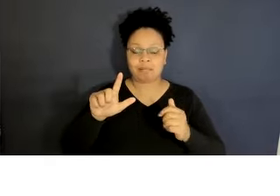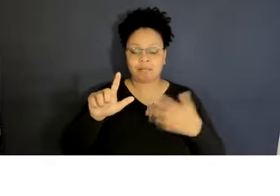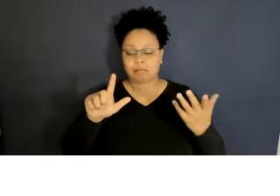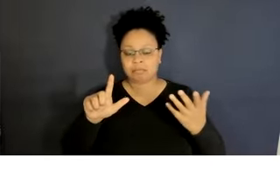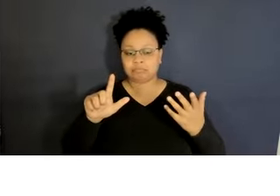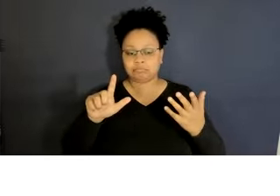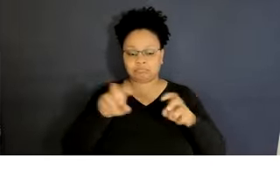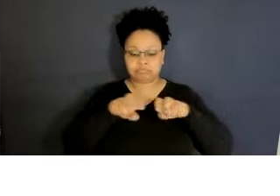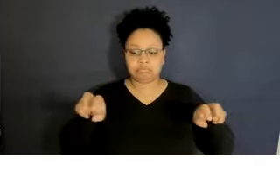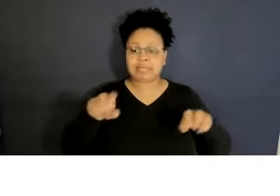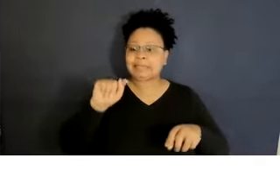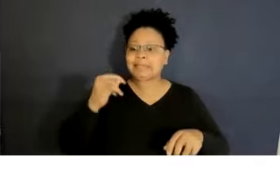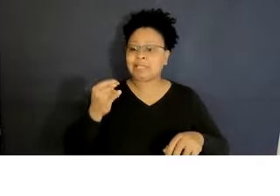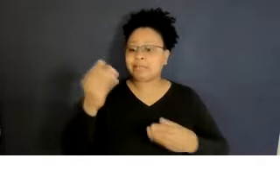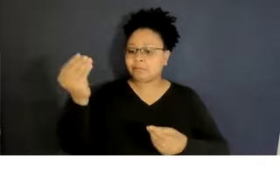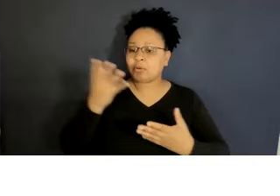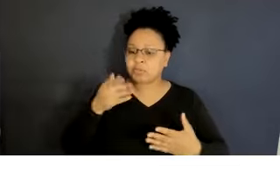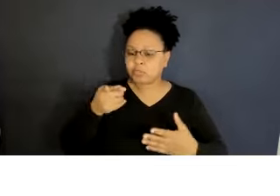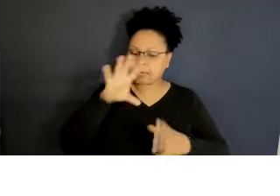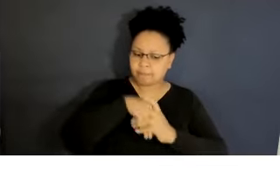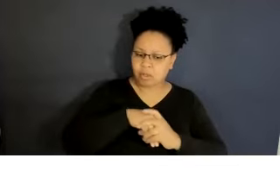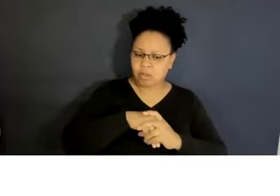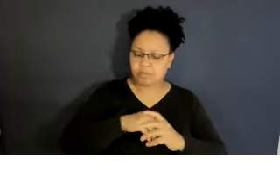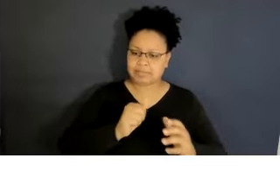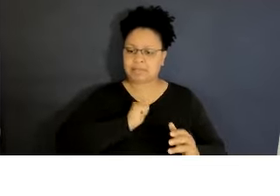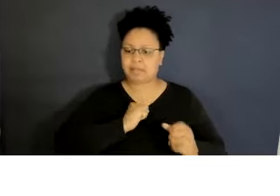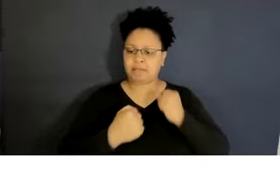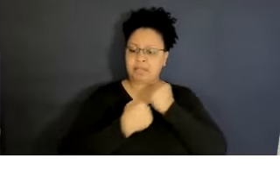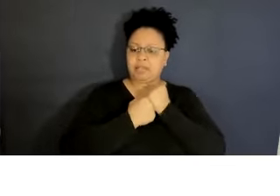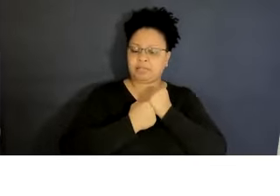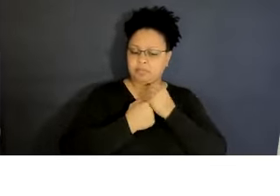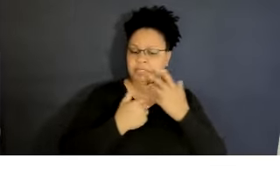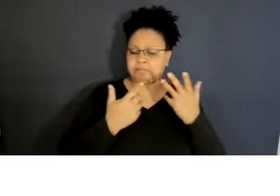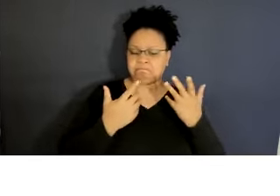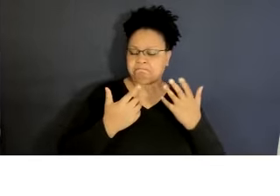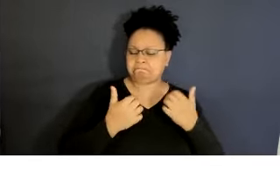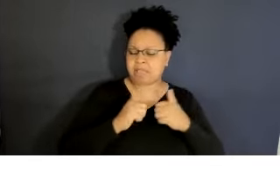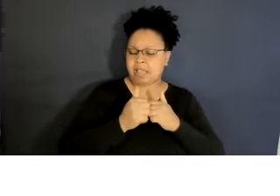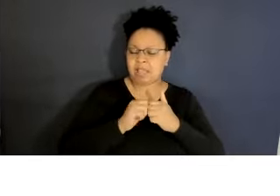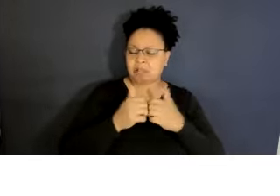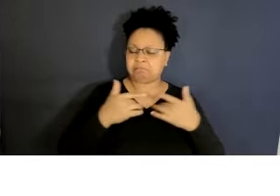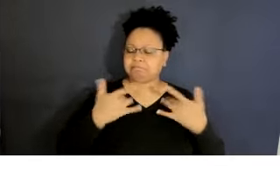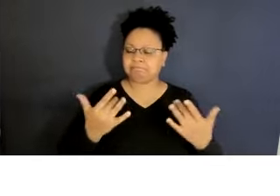TJ, why don't you first tell us, how did you get involved in the self-advocacy movement?